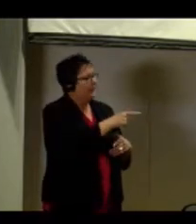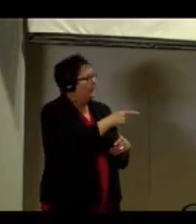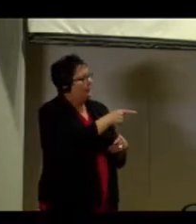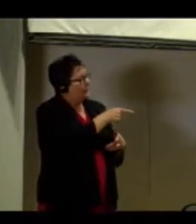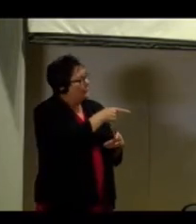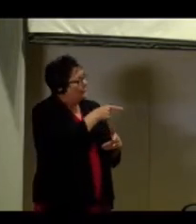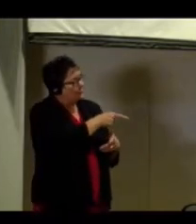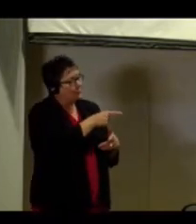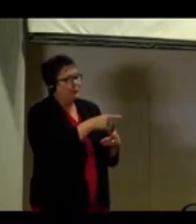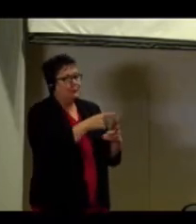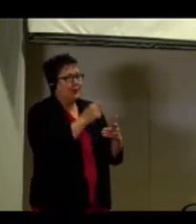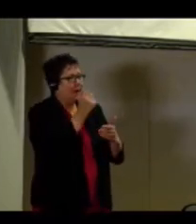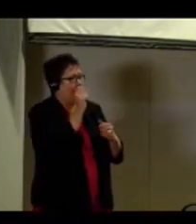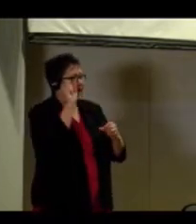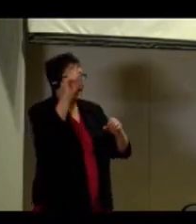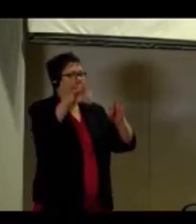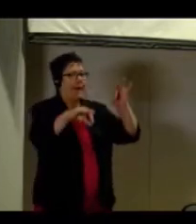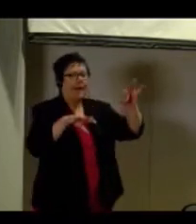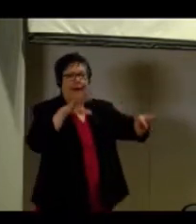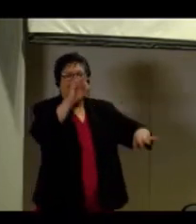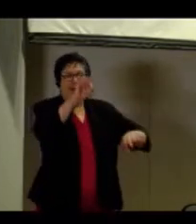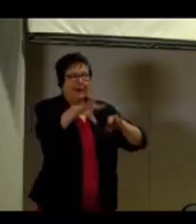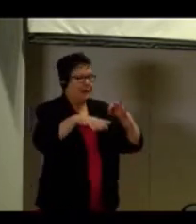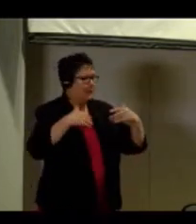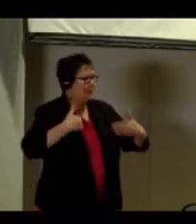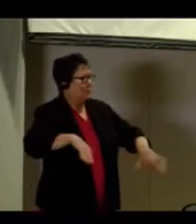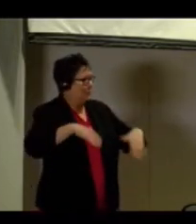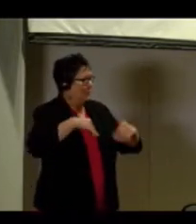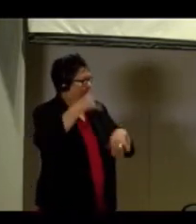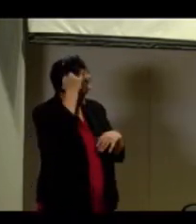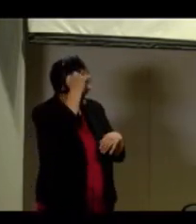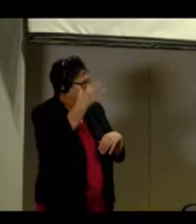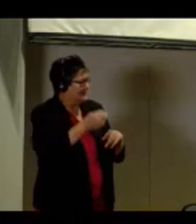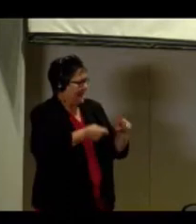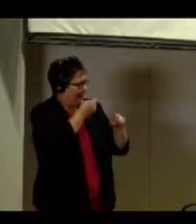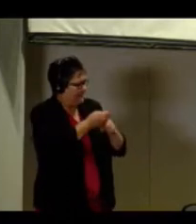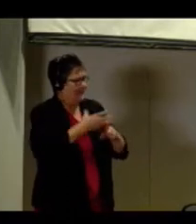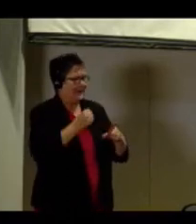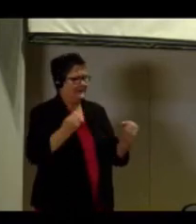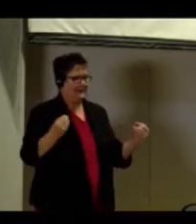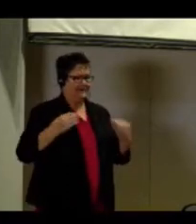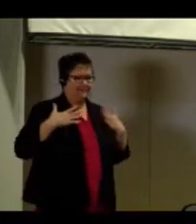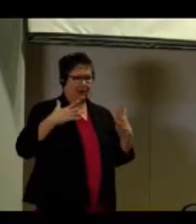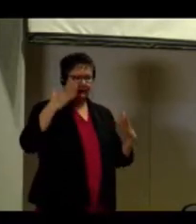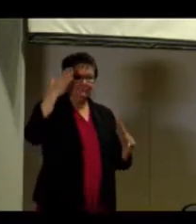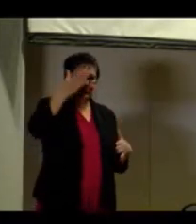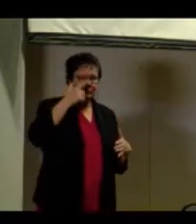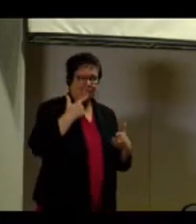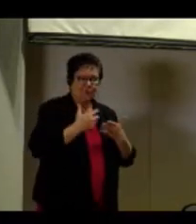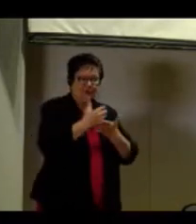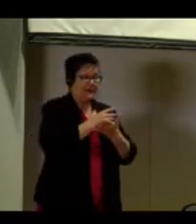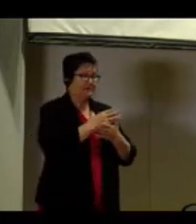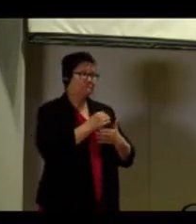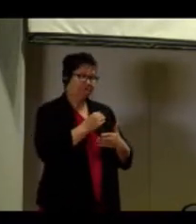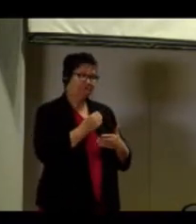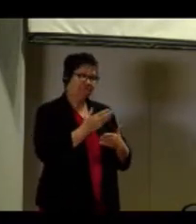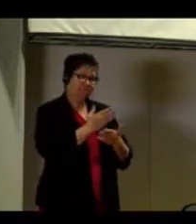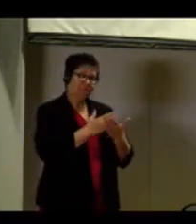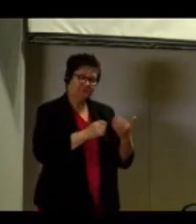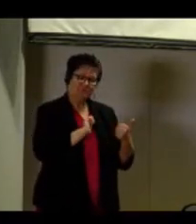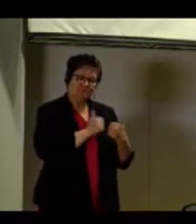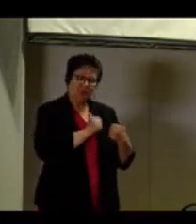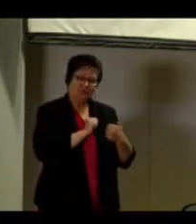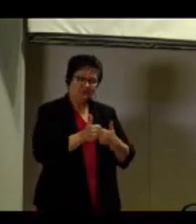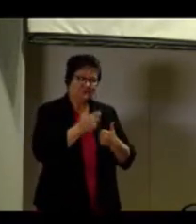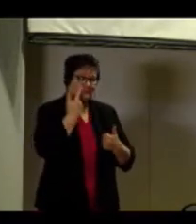many interesting ideas and some impacts and inspiring future for collections, and also some challenges for